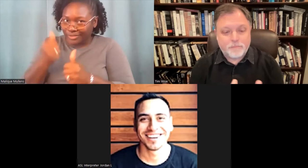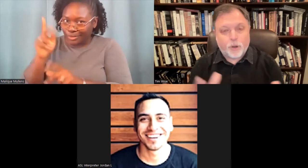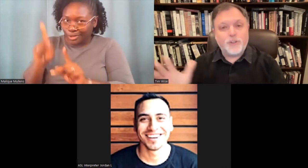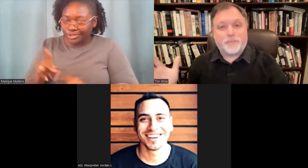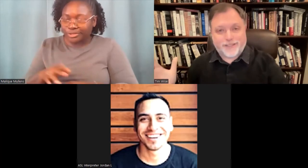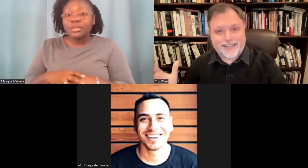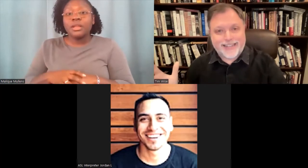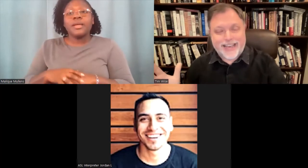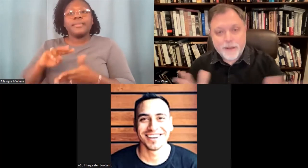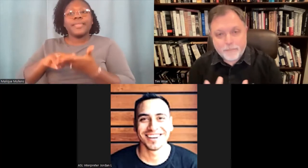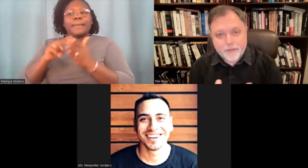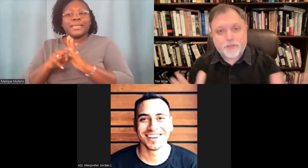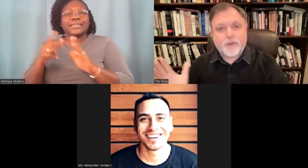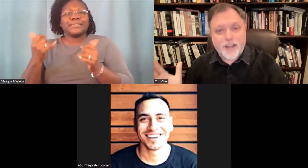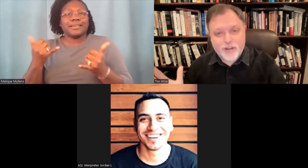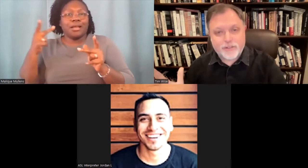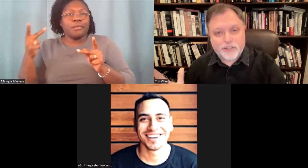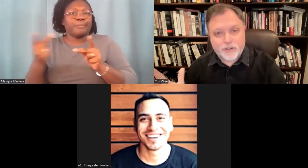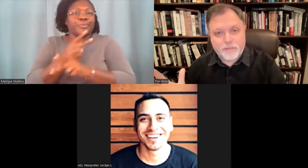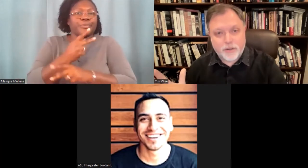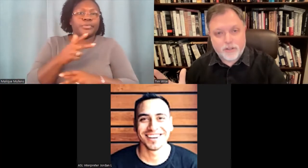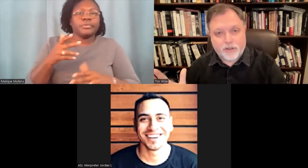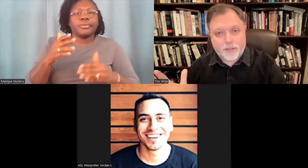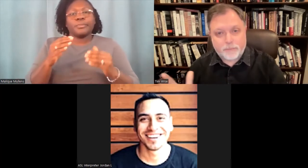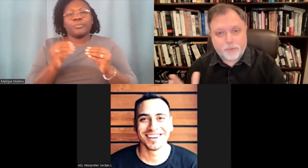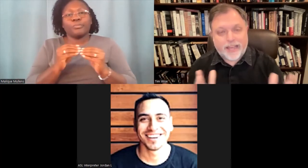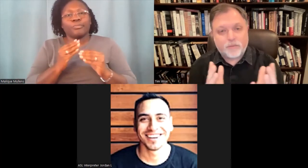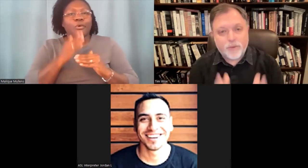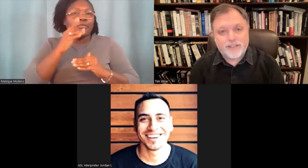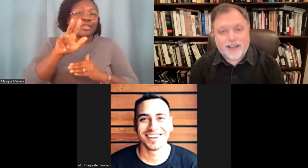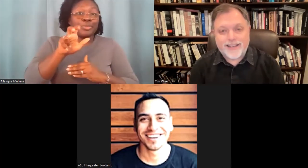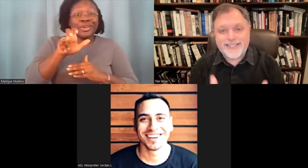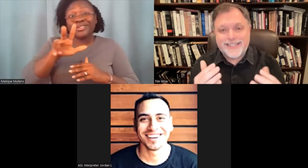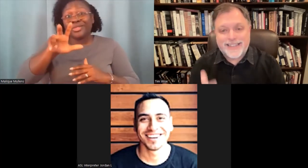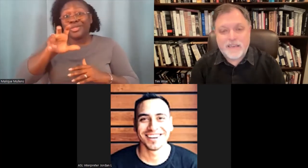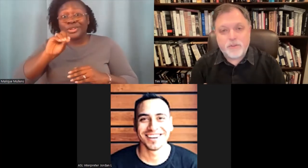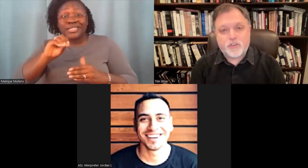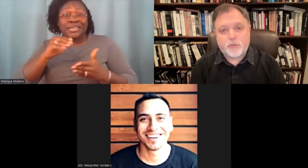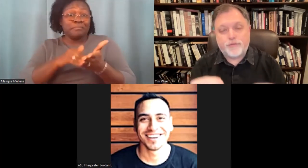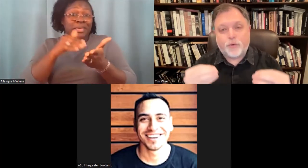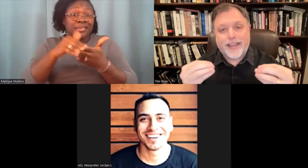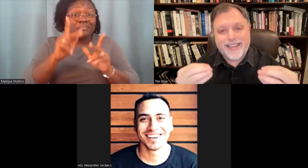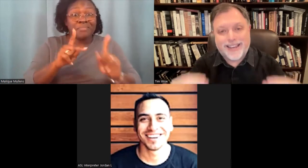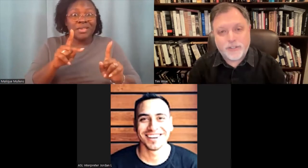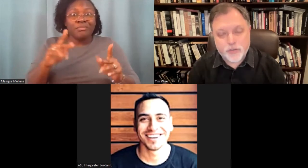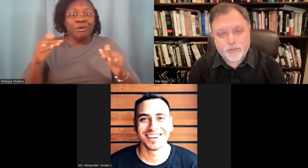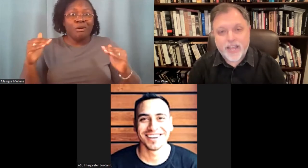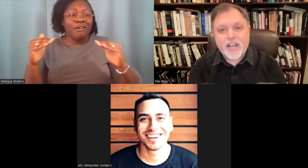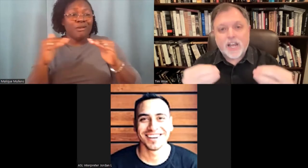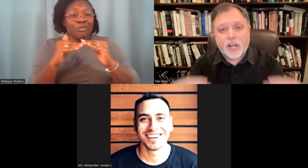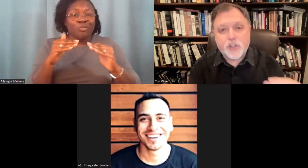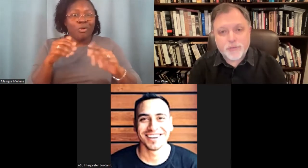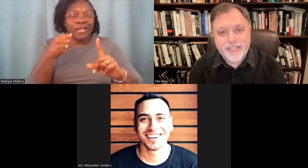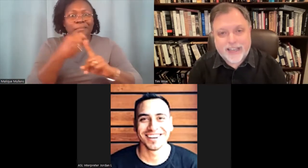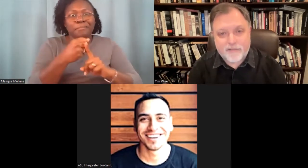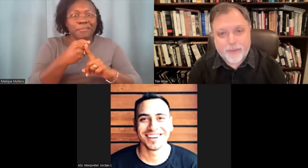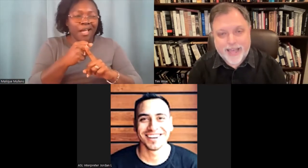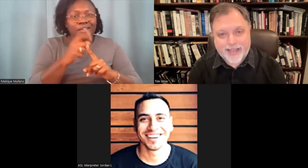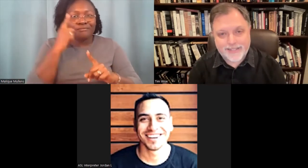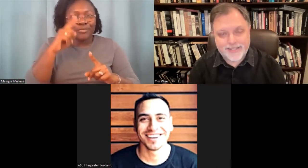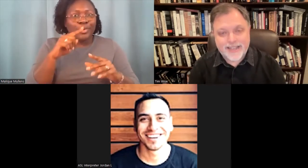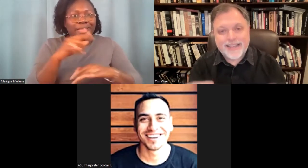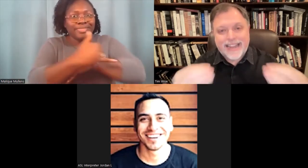us, then multiply that by 330 million people and realize the same is true for a country. Countries